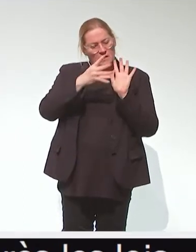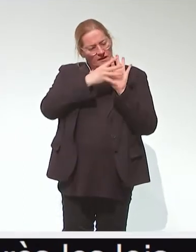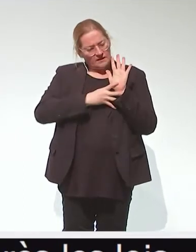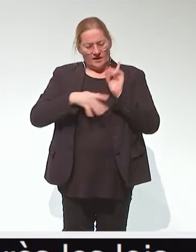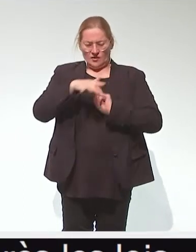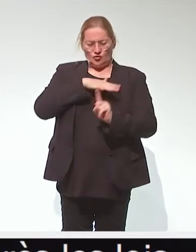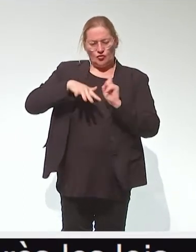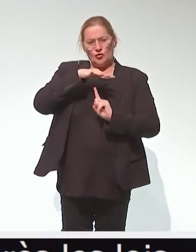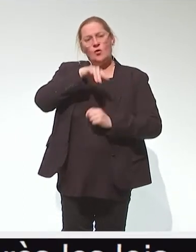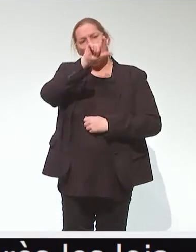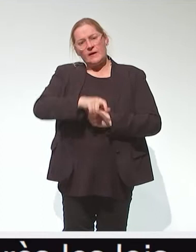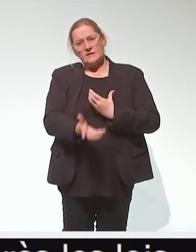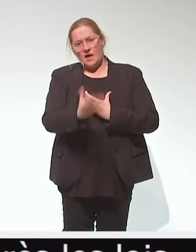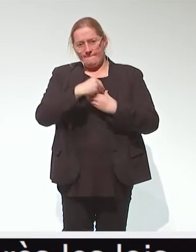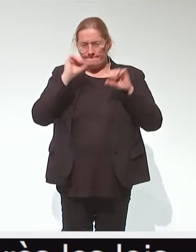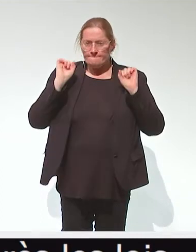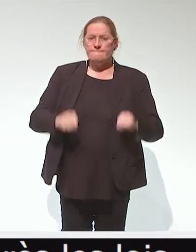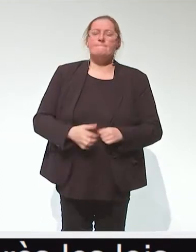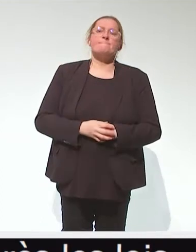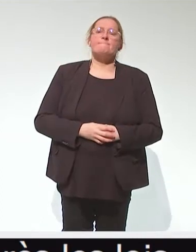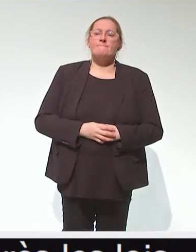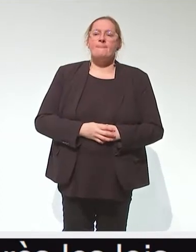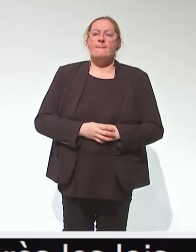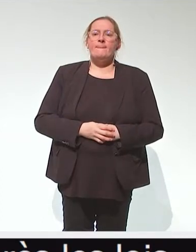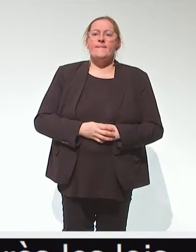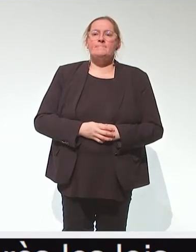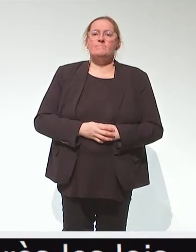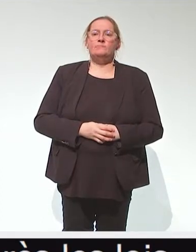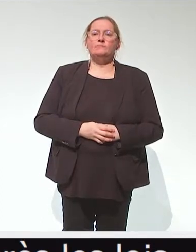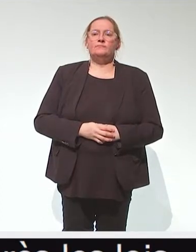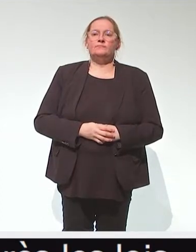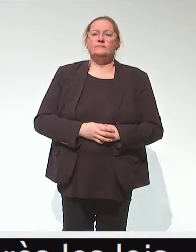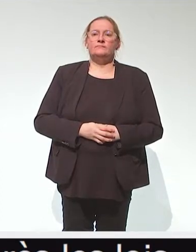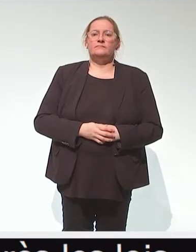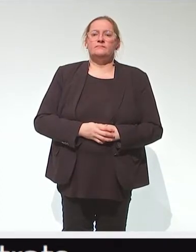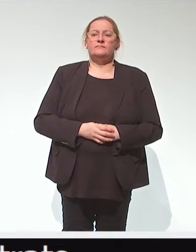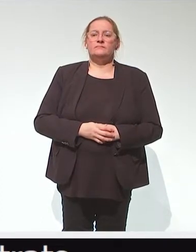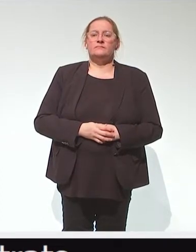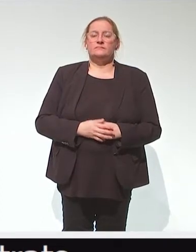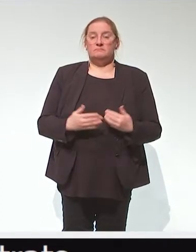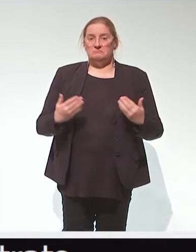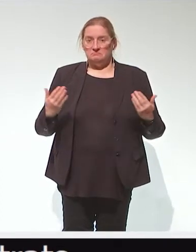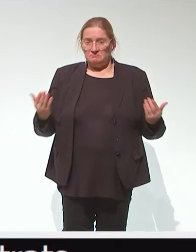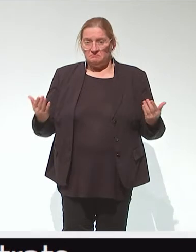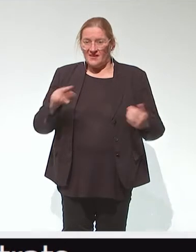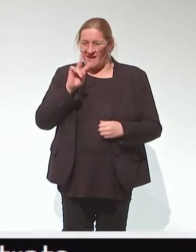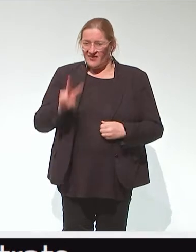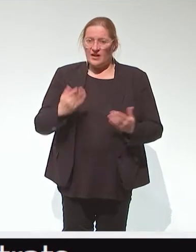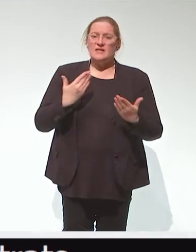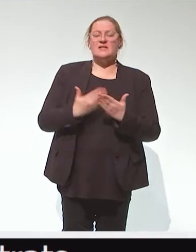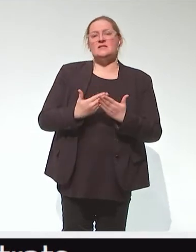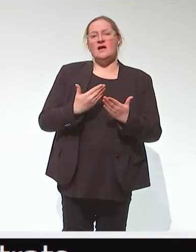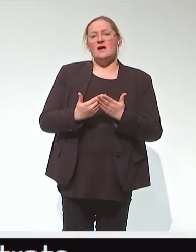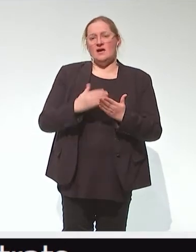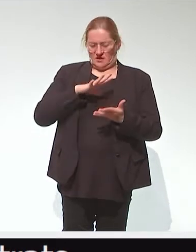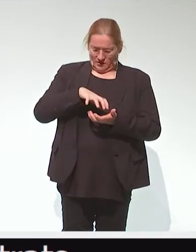aspects. Public procurement is really underused to really push jobs for people with disabilities, and that has to change. The second policy is